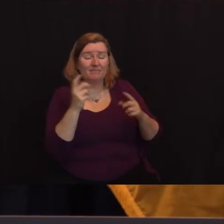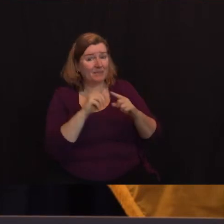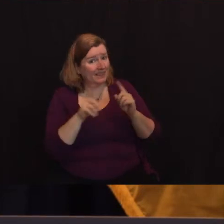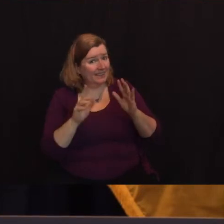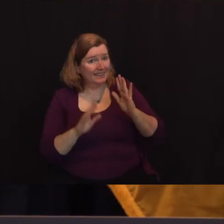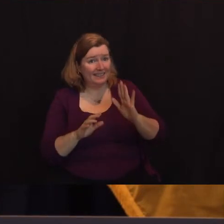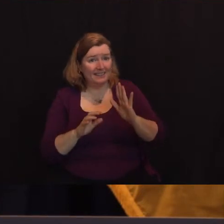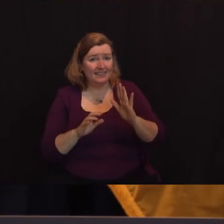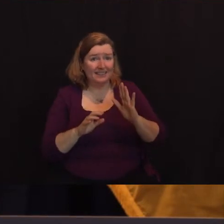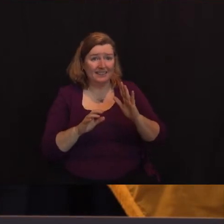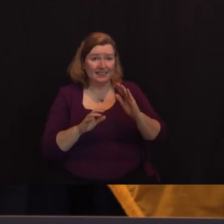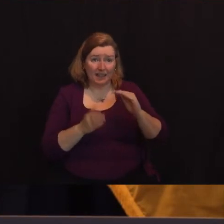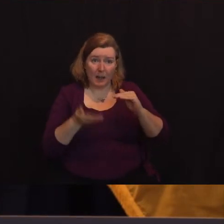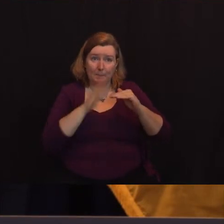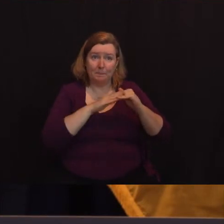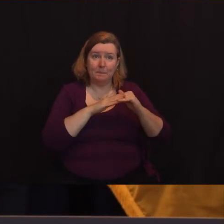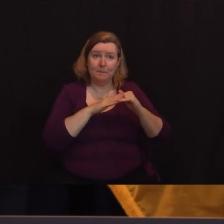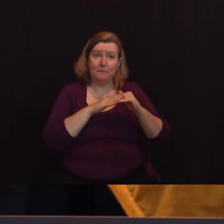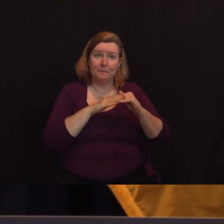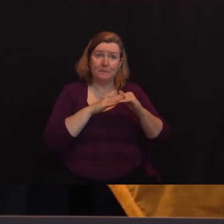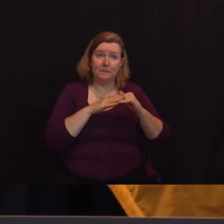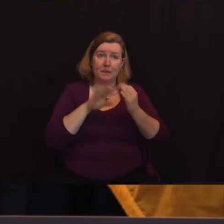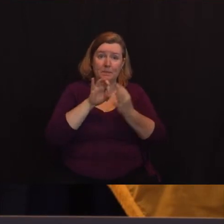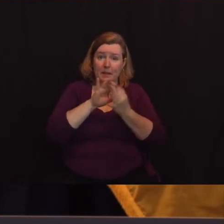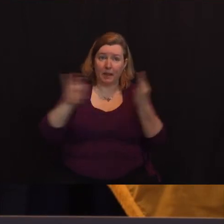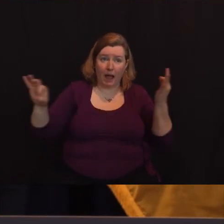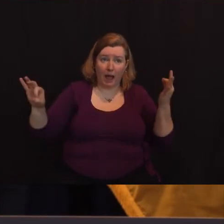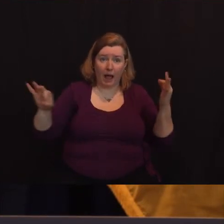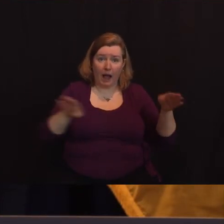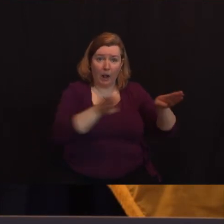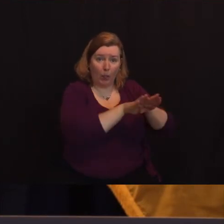direct impact of the Colonial Pipeline issues with either